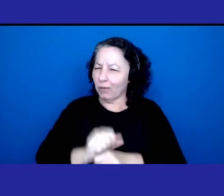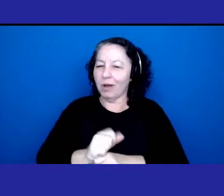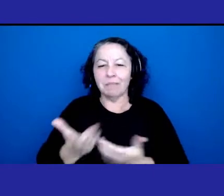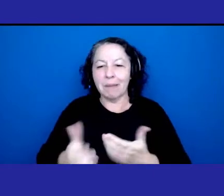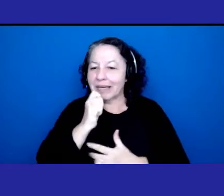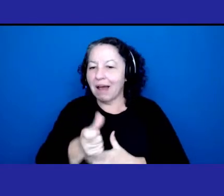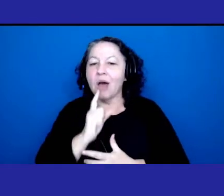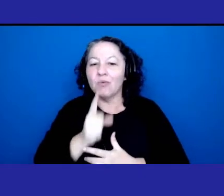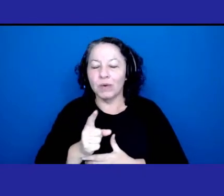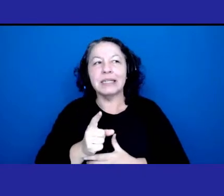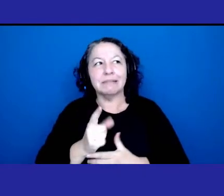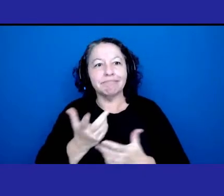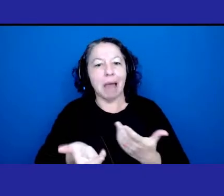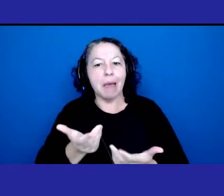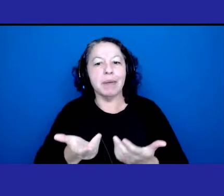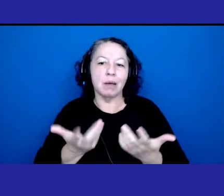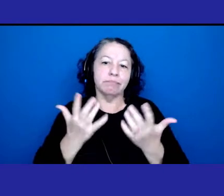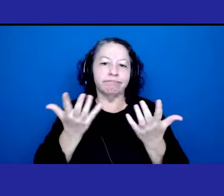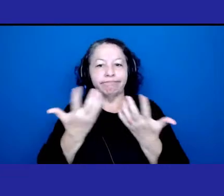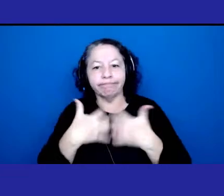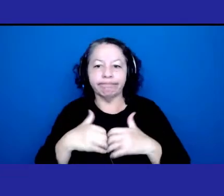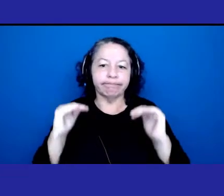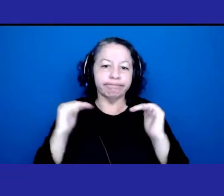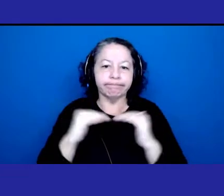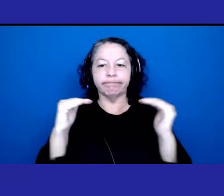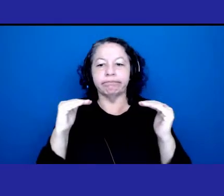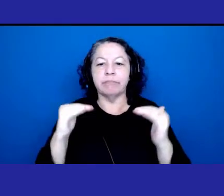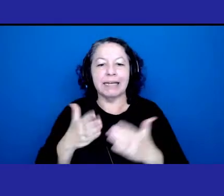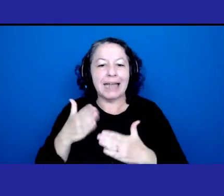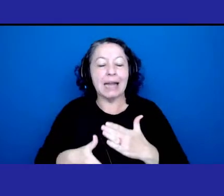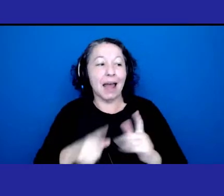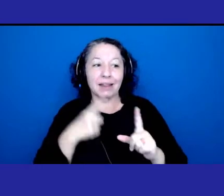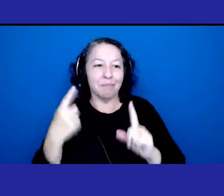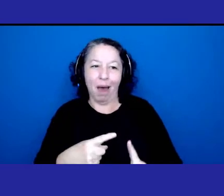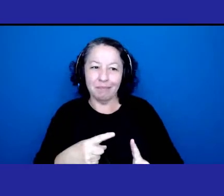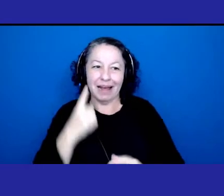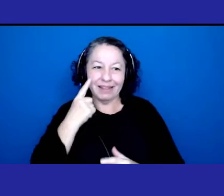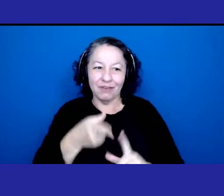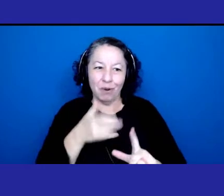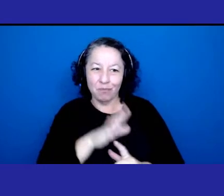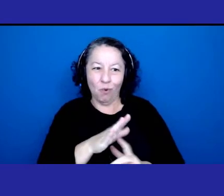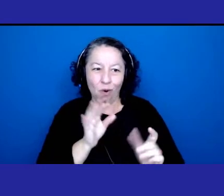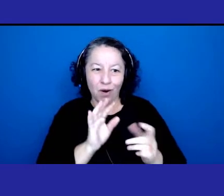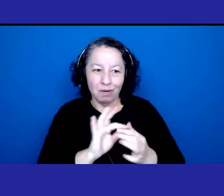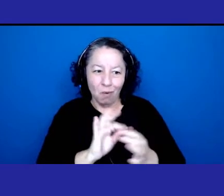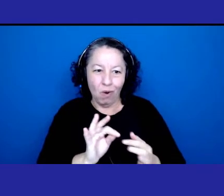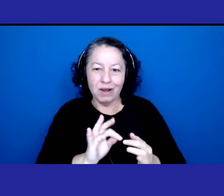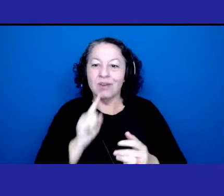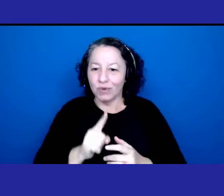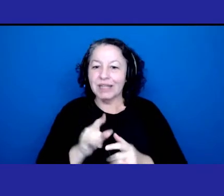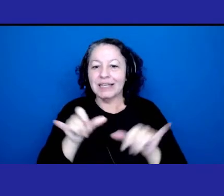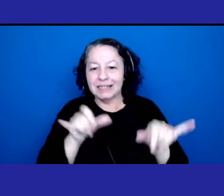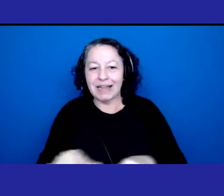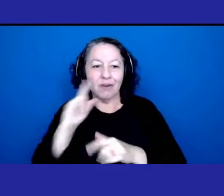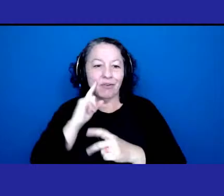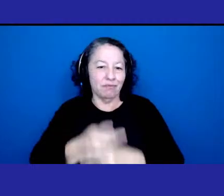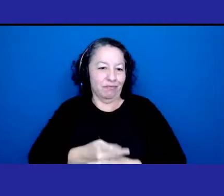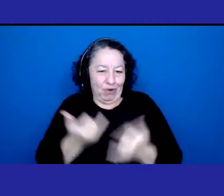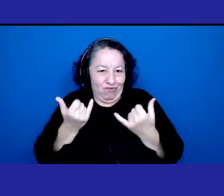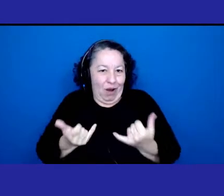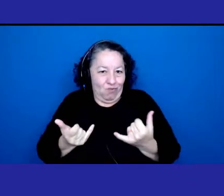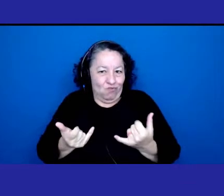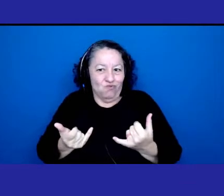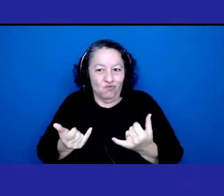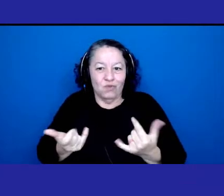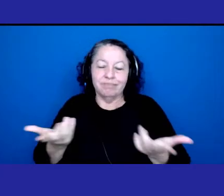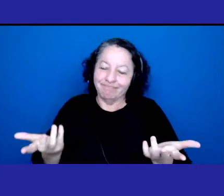offset. And the bottom line, and the most important thing, I think, from what you said, is this is really the standard of care now.